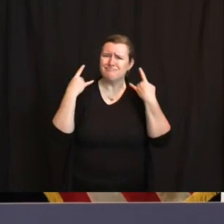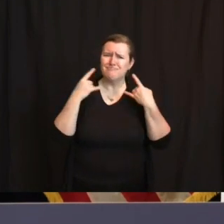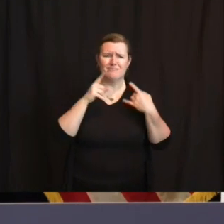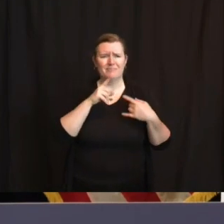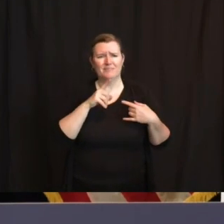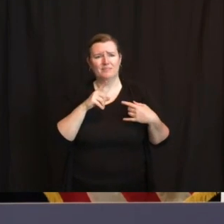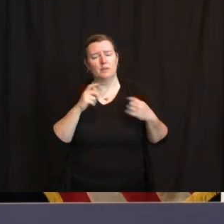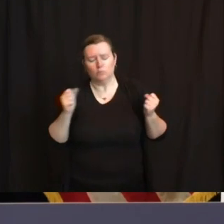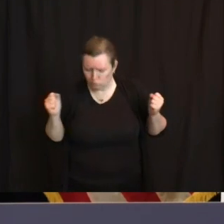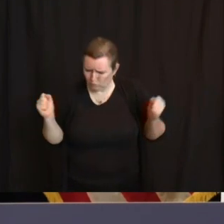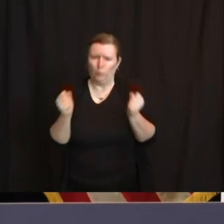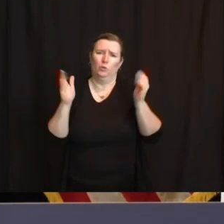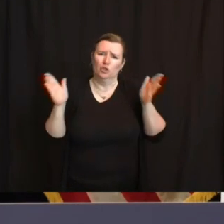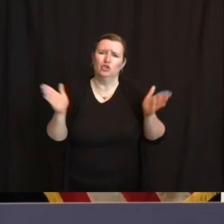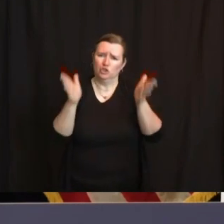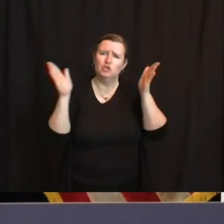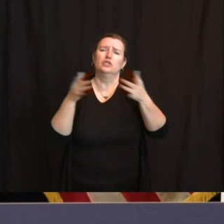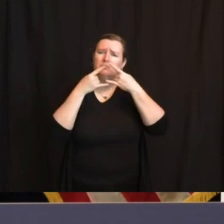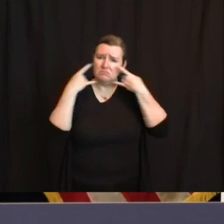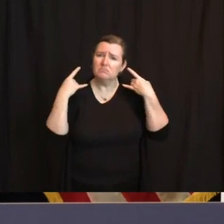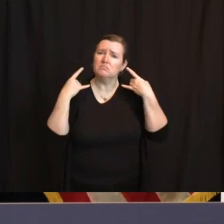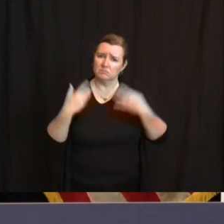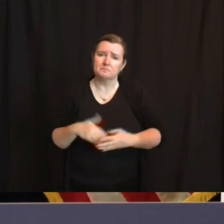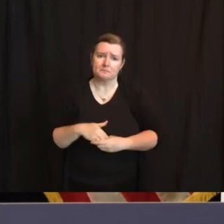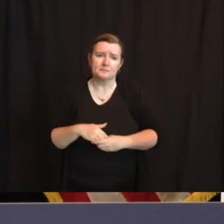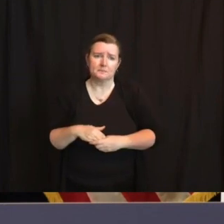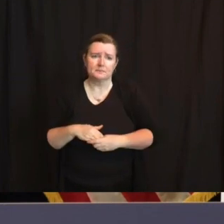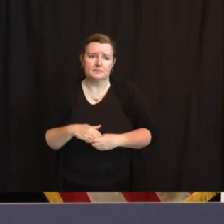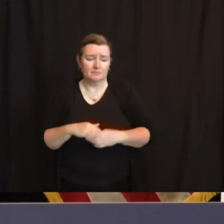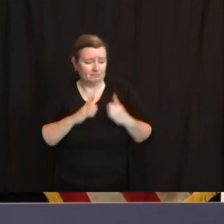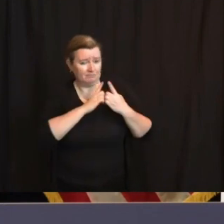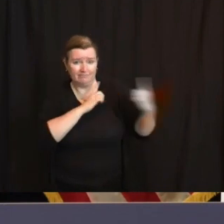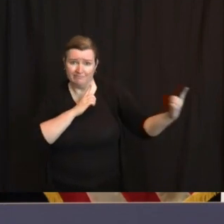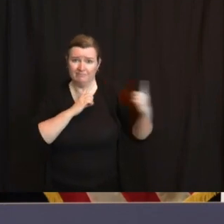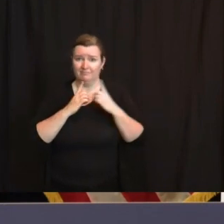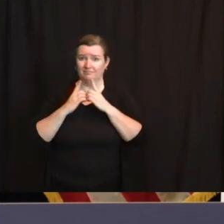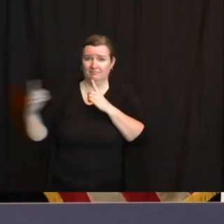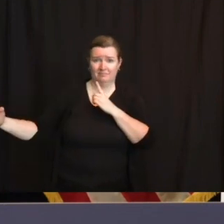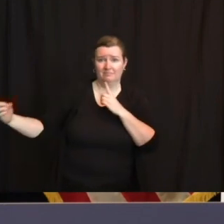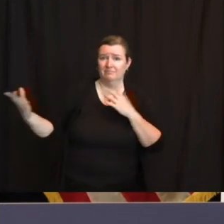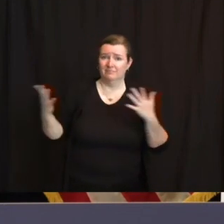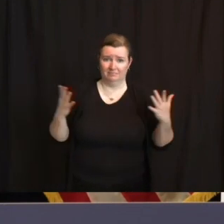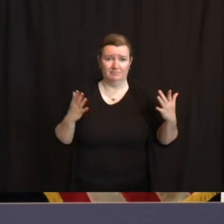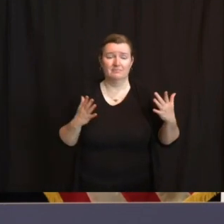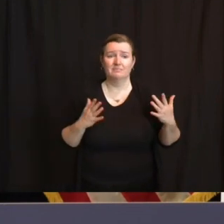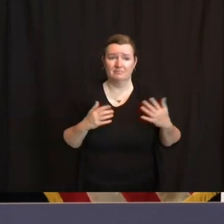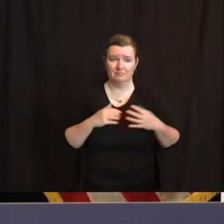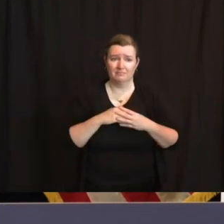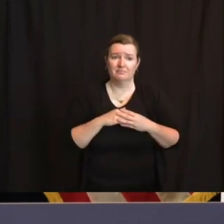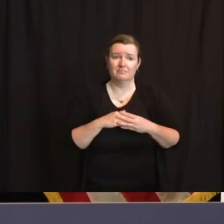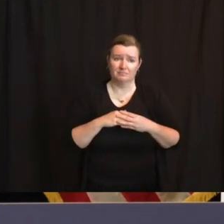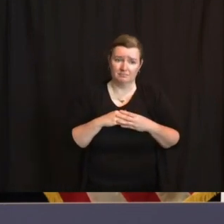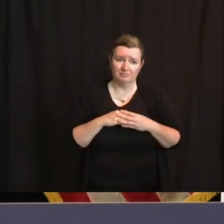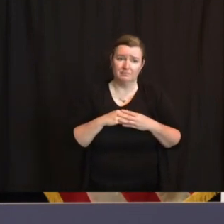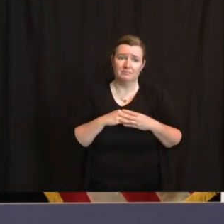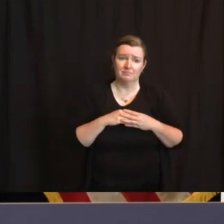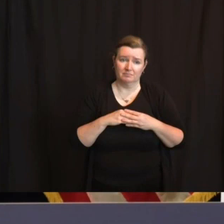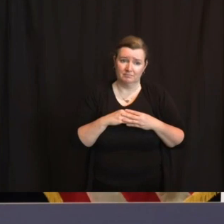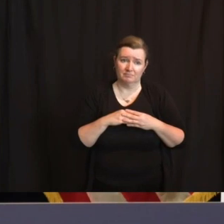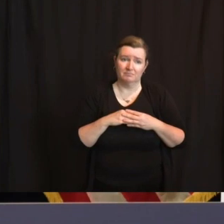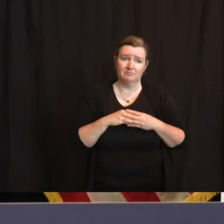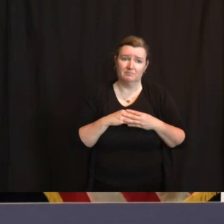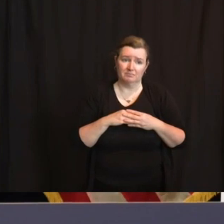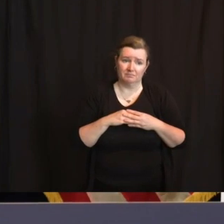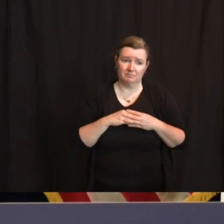that and staying, apart from people. Again, one guy's opinion, I think that's the new